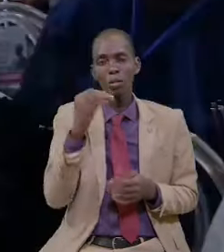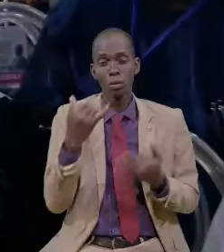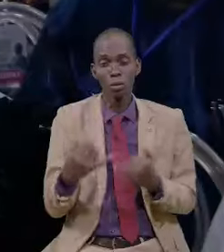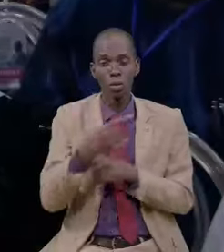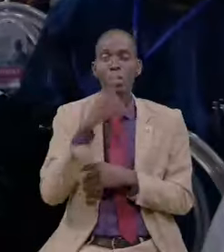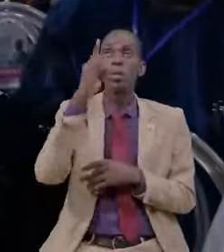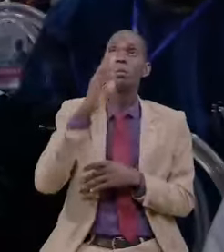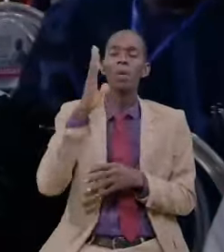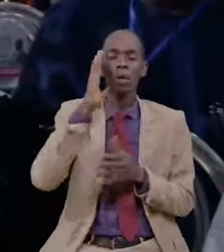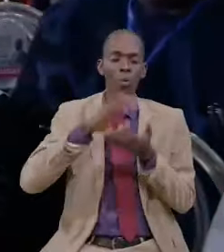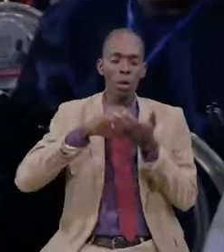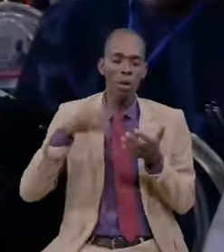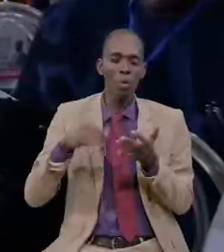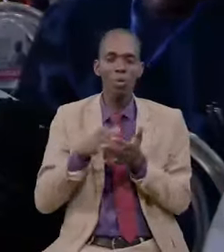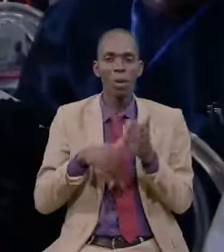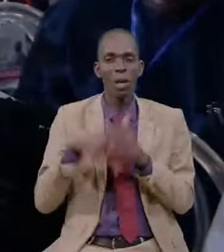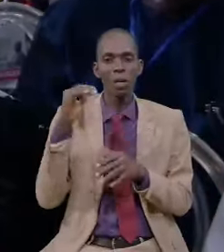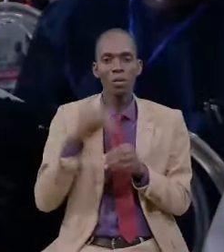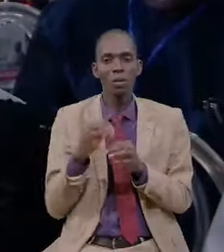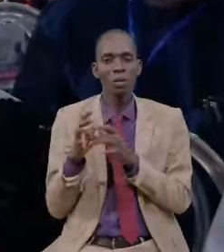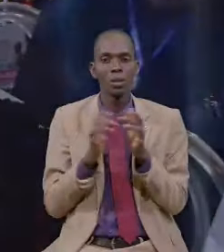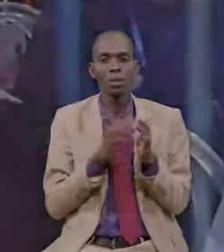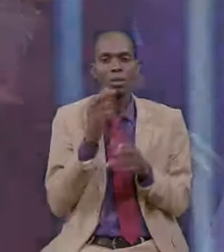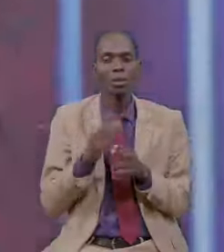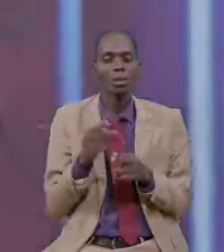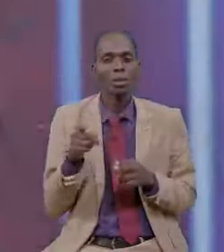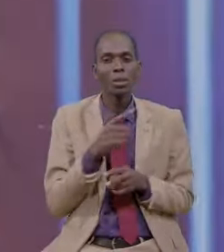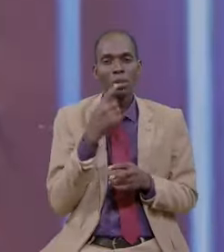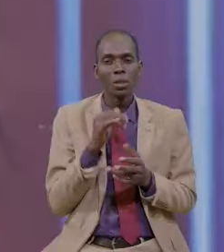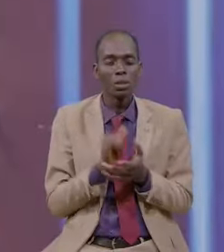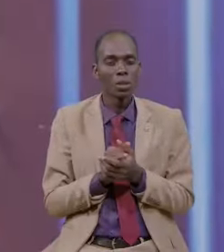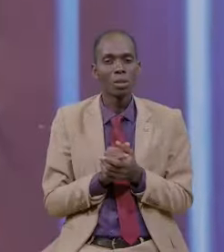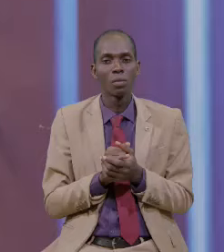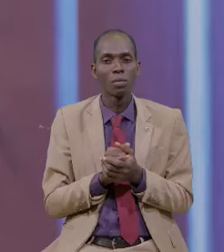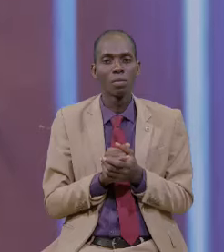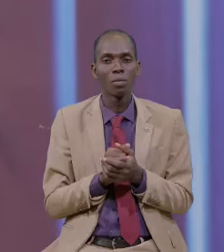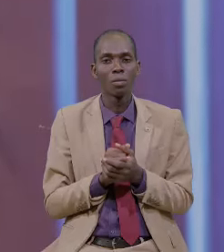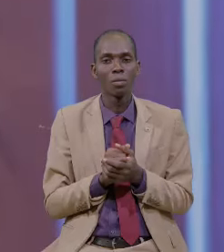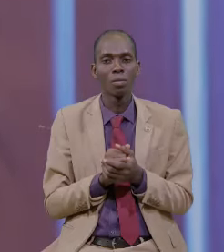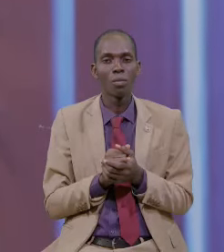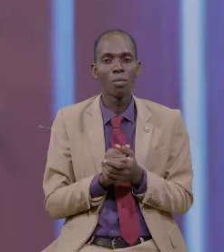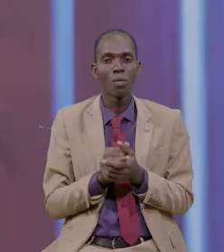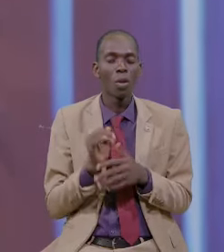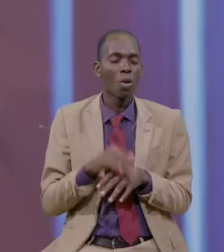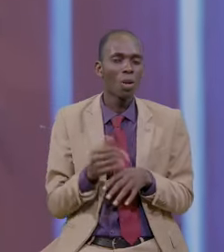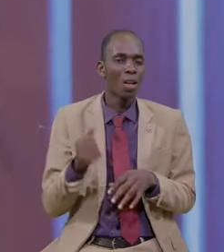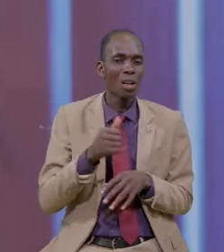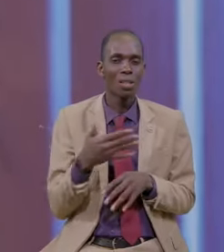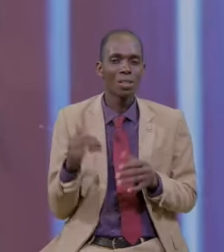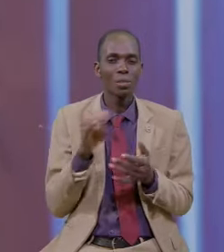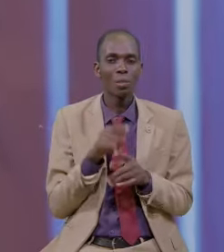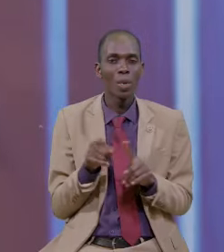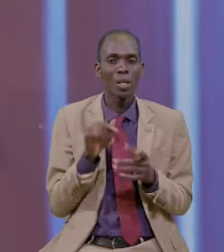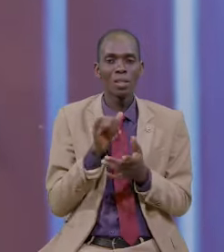away. He says, or any such thing, but that it should be holy